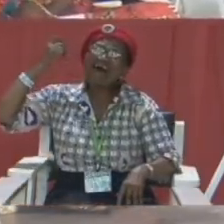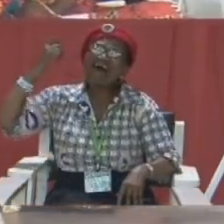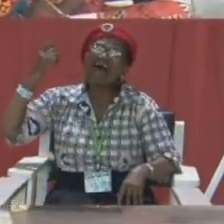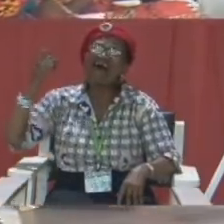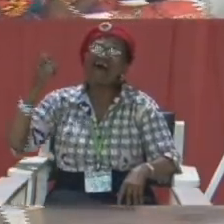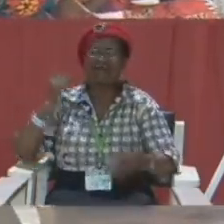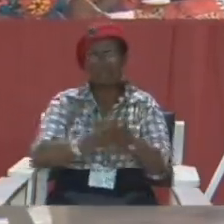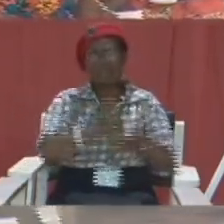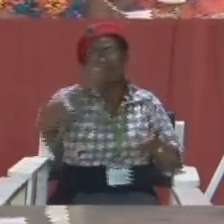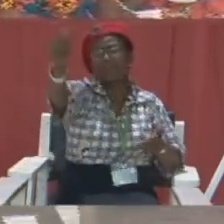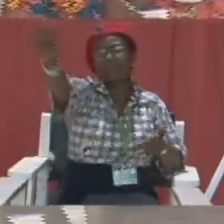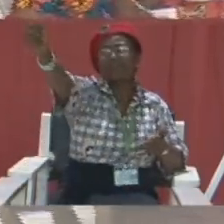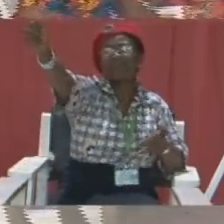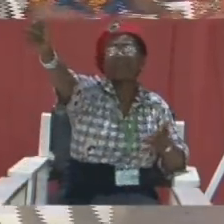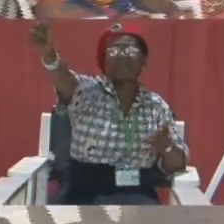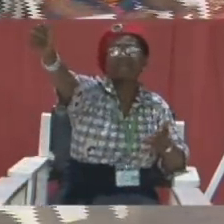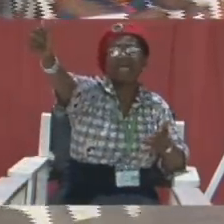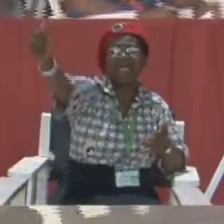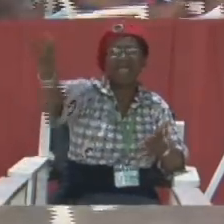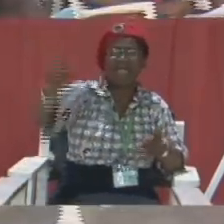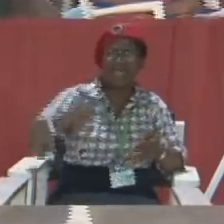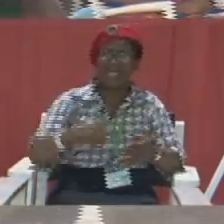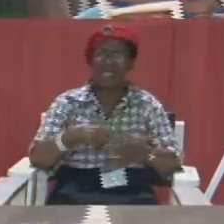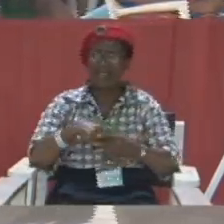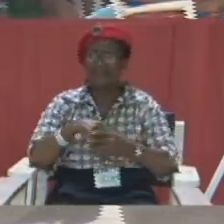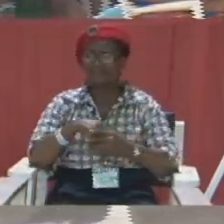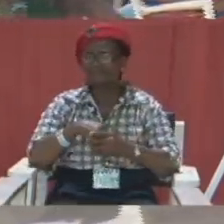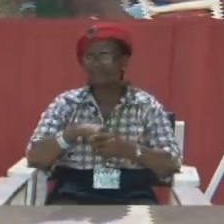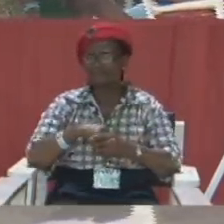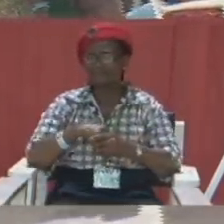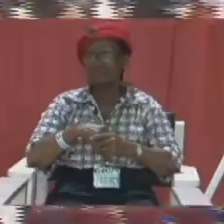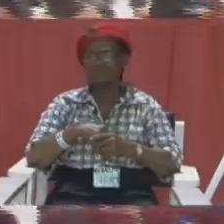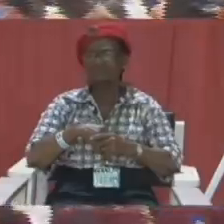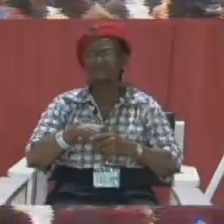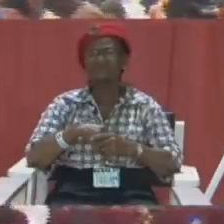Ifami ororo yan re ko ni be.